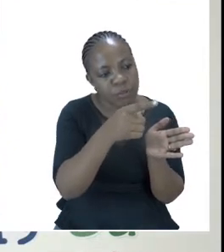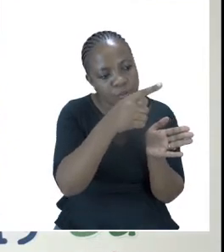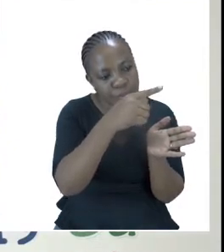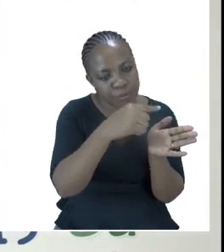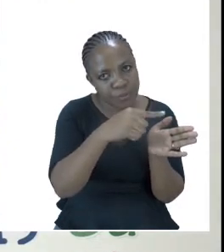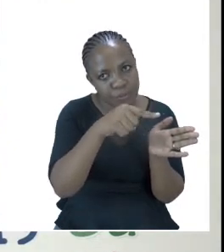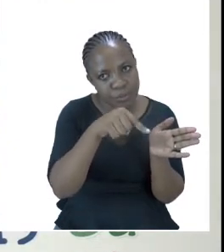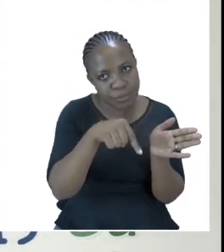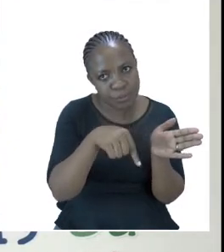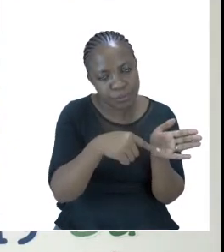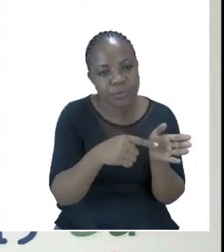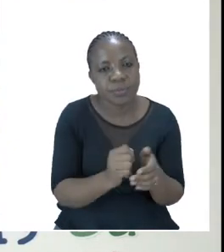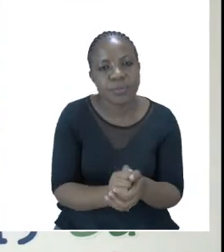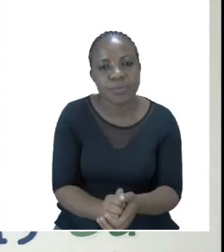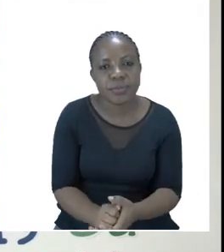Mr. Snake is going back